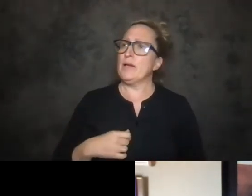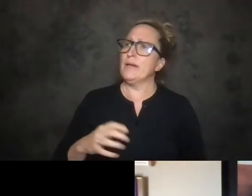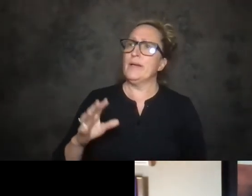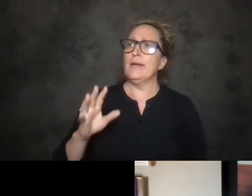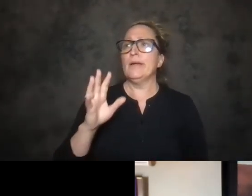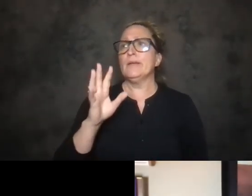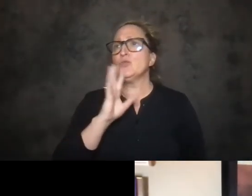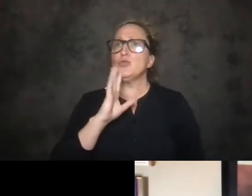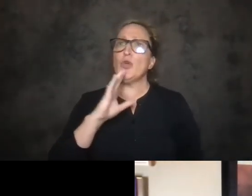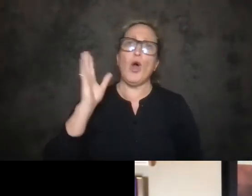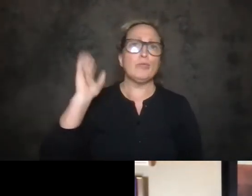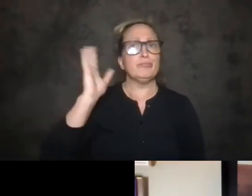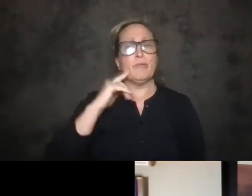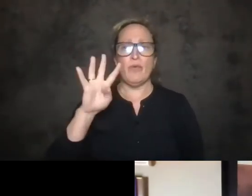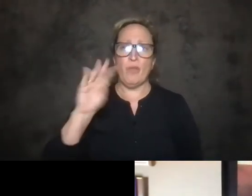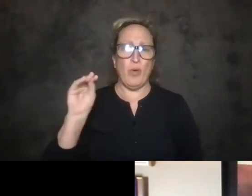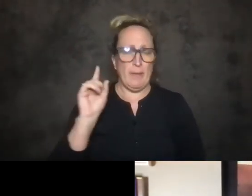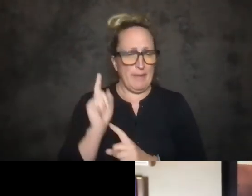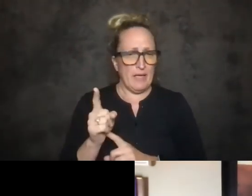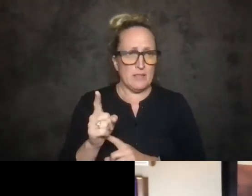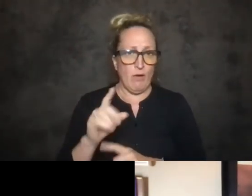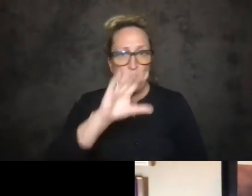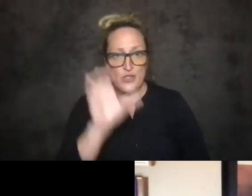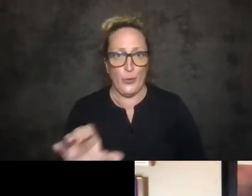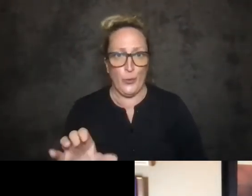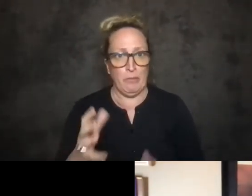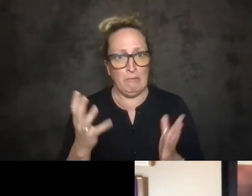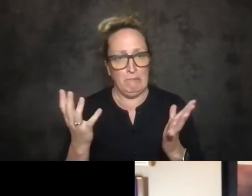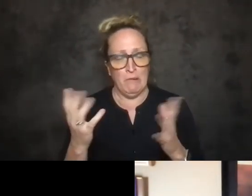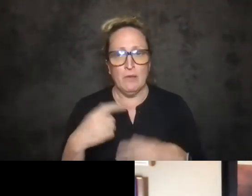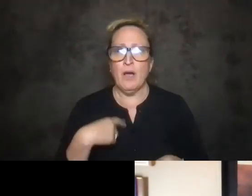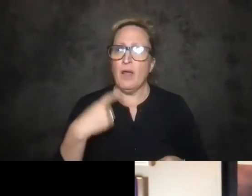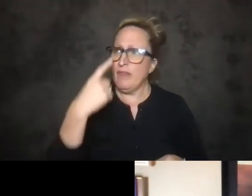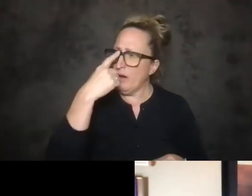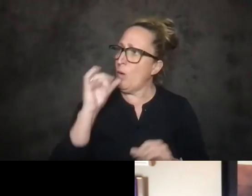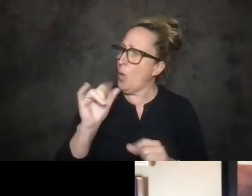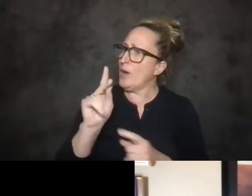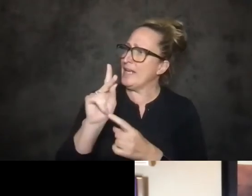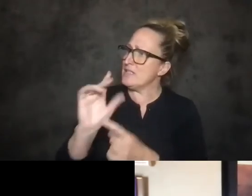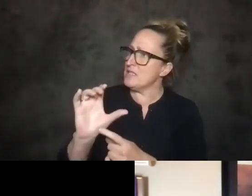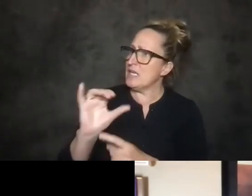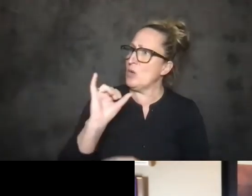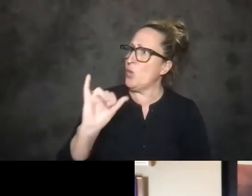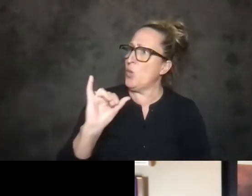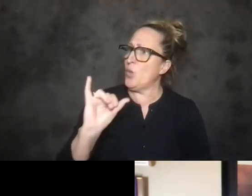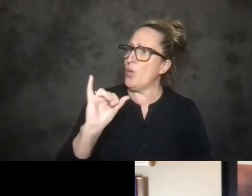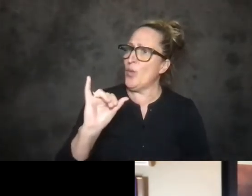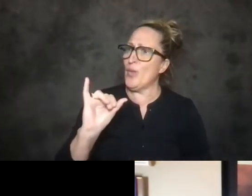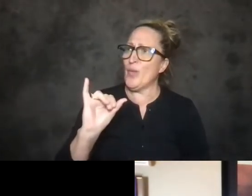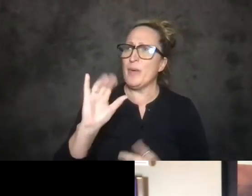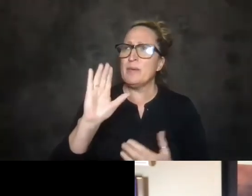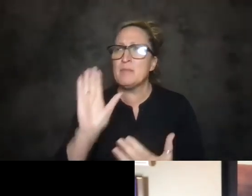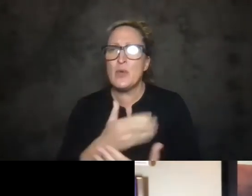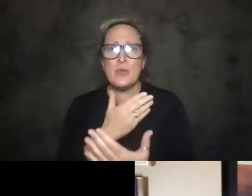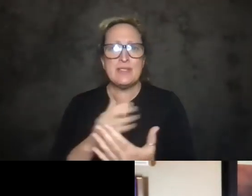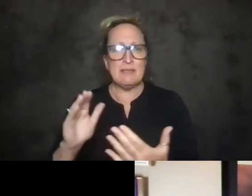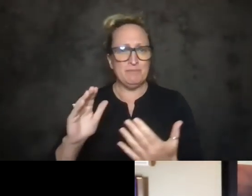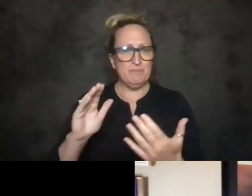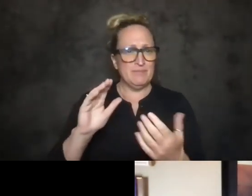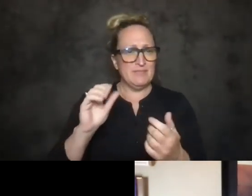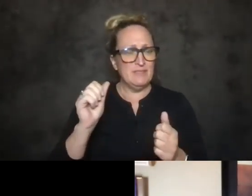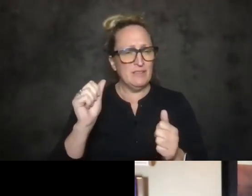minutes, you know, on Zoom. But I was thinking too, Kansas City, I mean, it's music, the